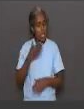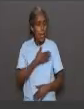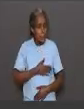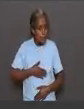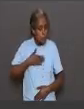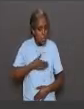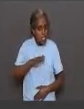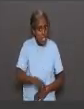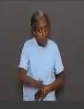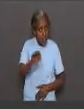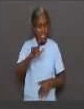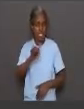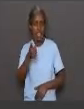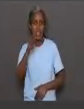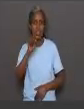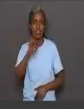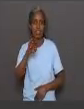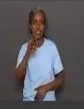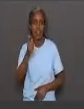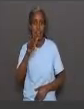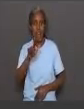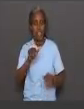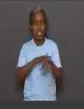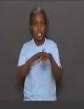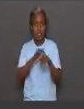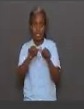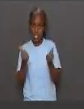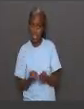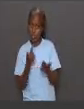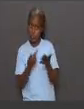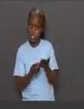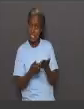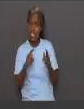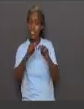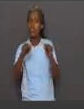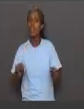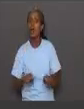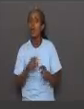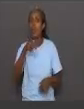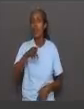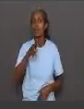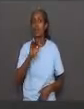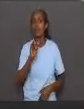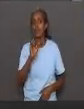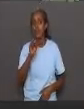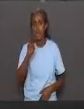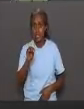Students, please find the lateral surface area of this triangular prism.